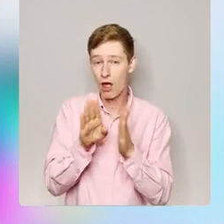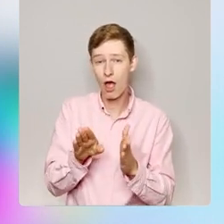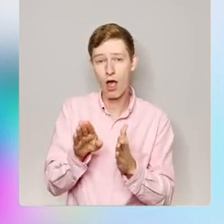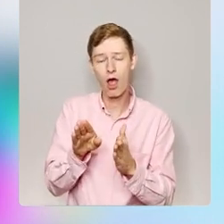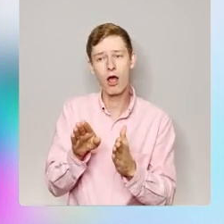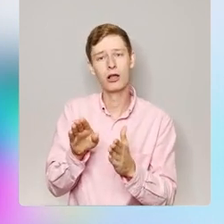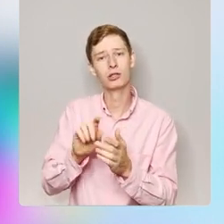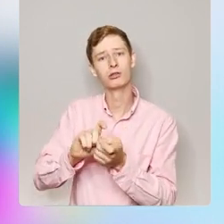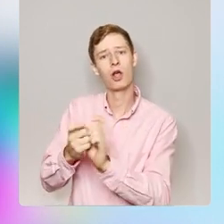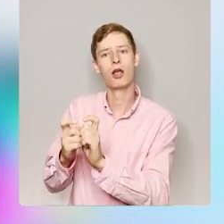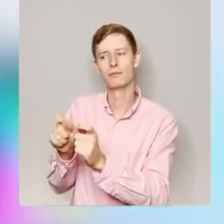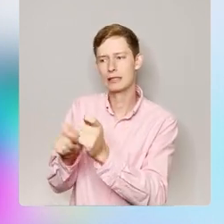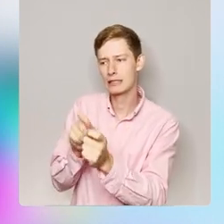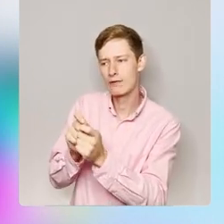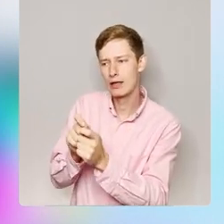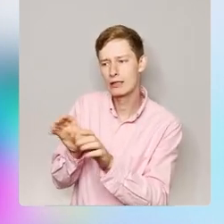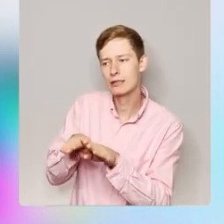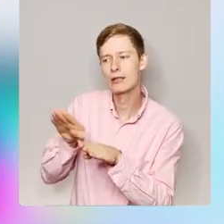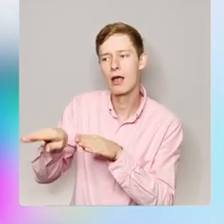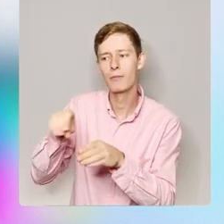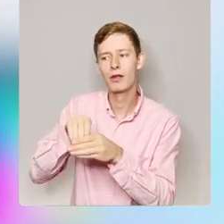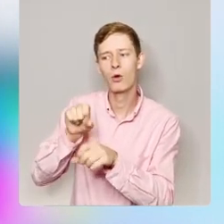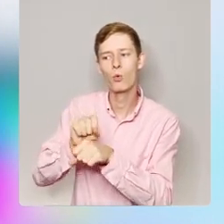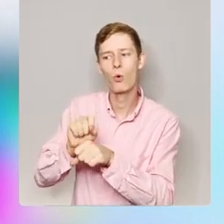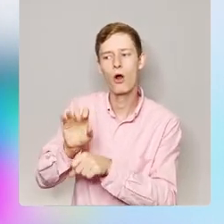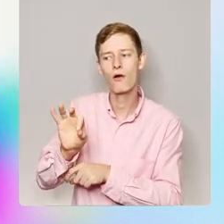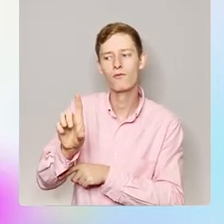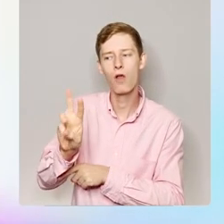that can be done even better in a headset.